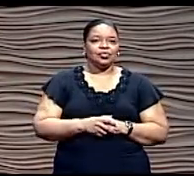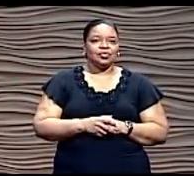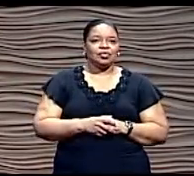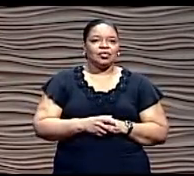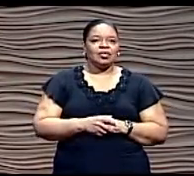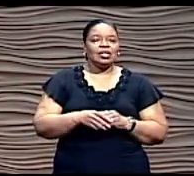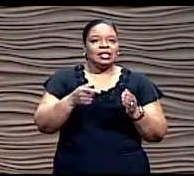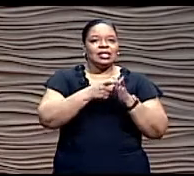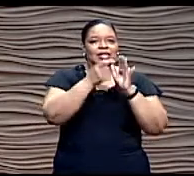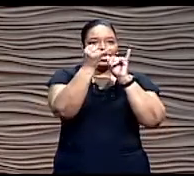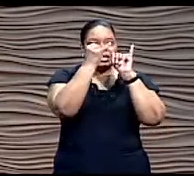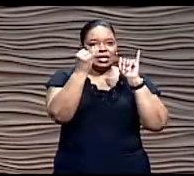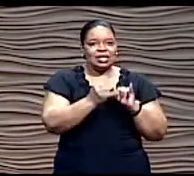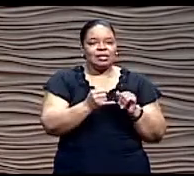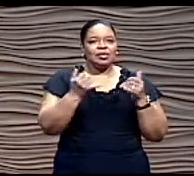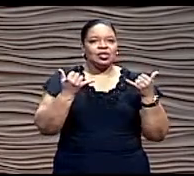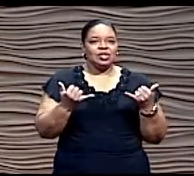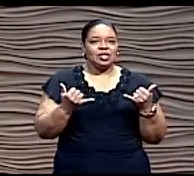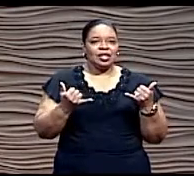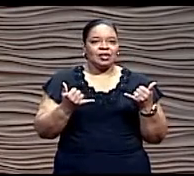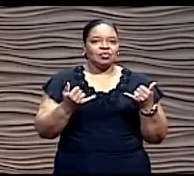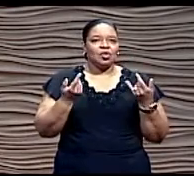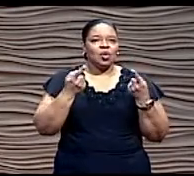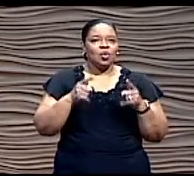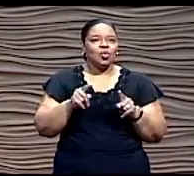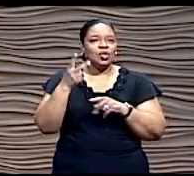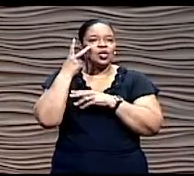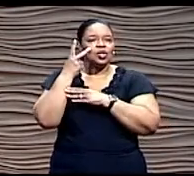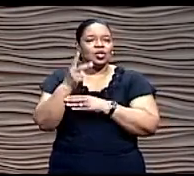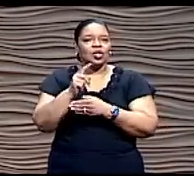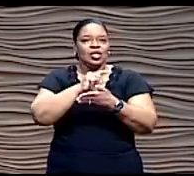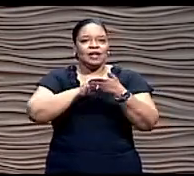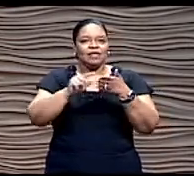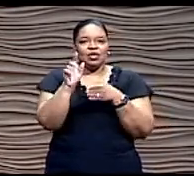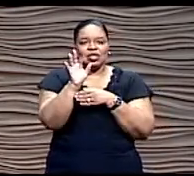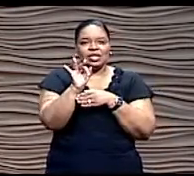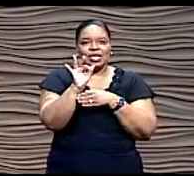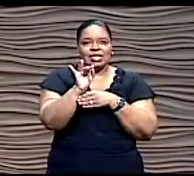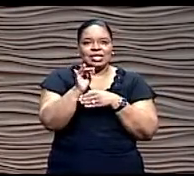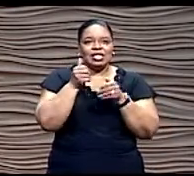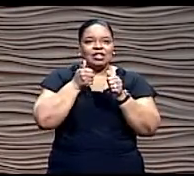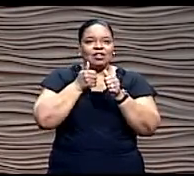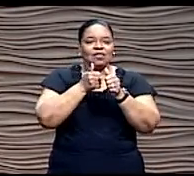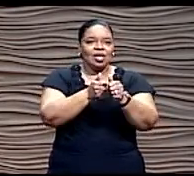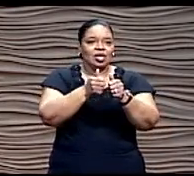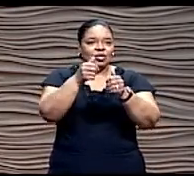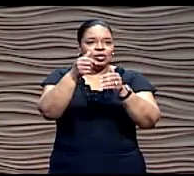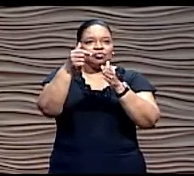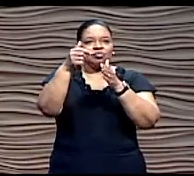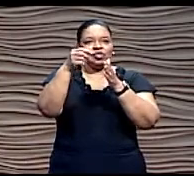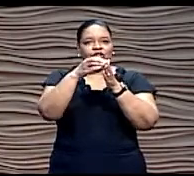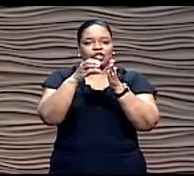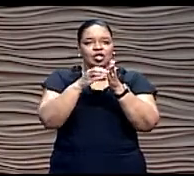This image now, when you look at verses 19 following the chapter 2, verse 2, just simply points